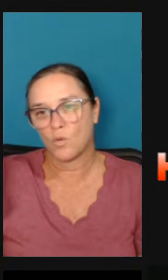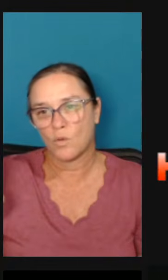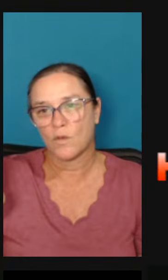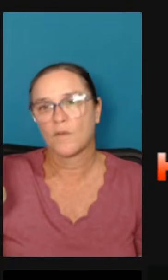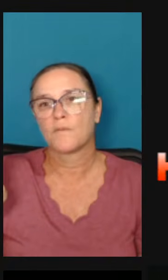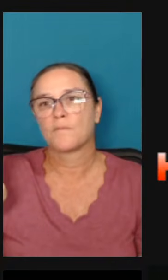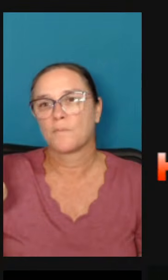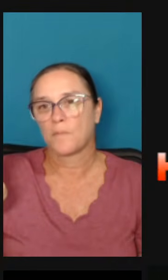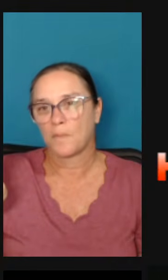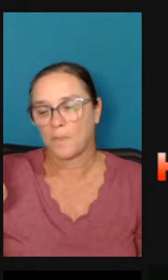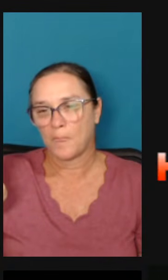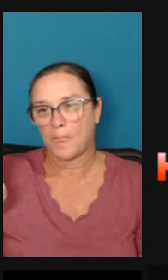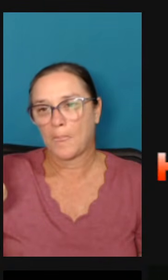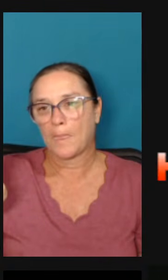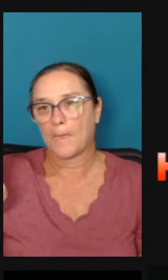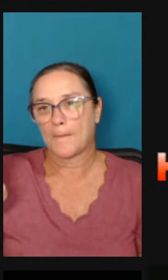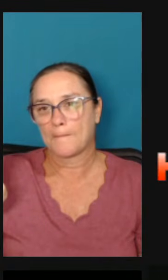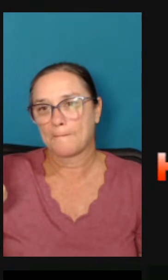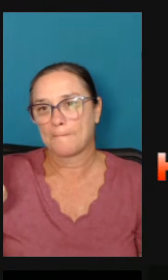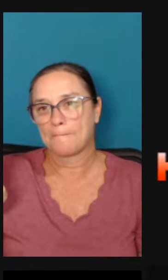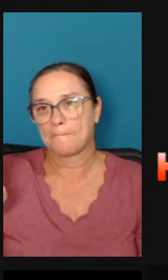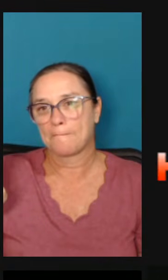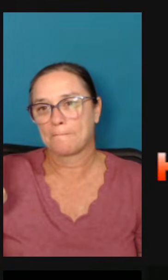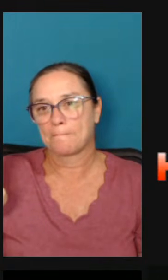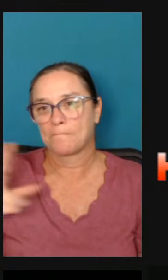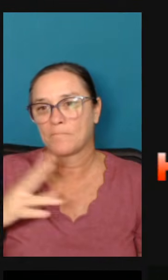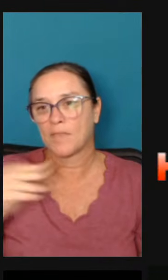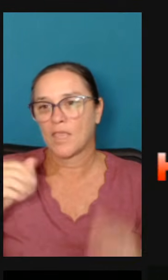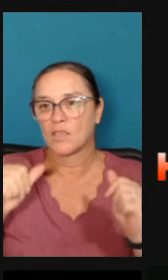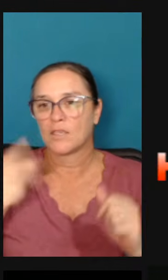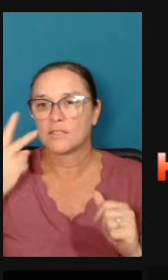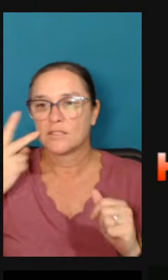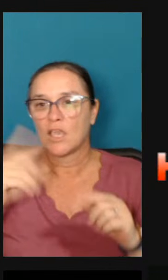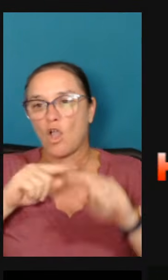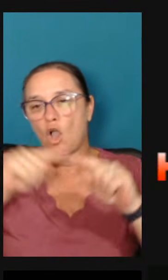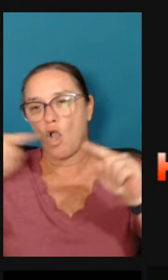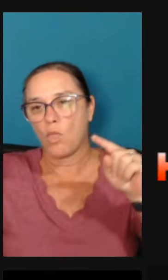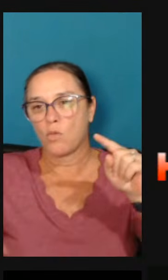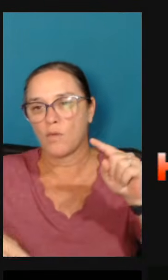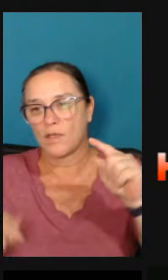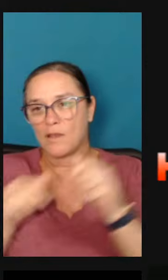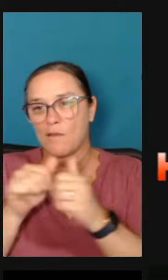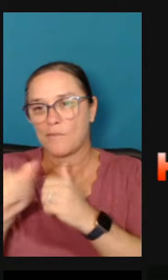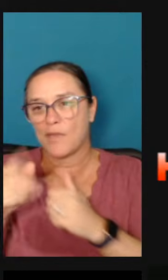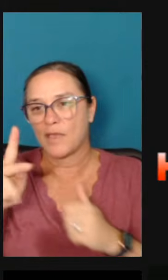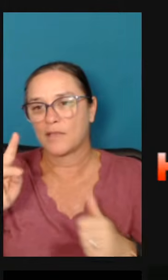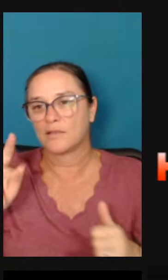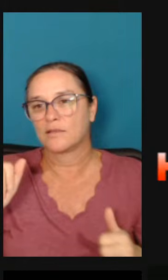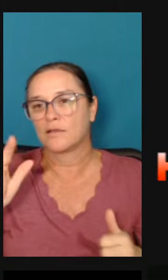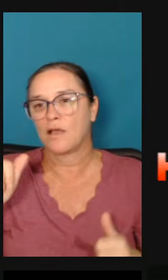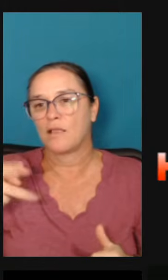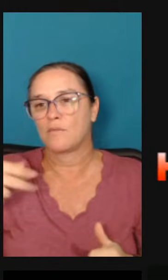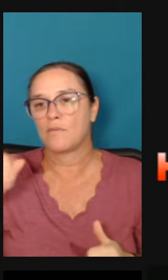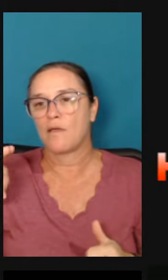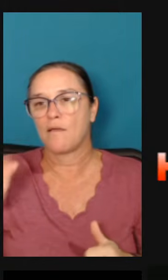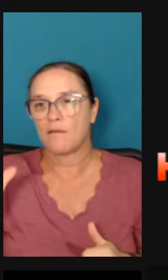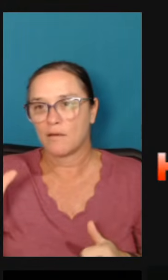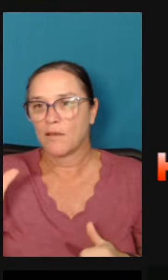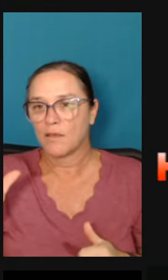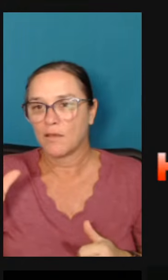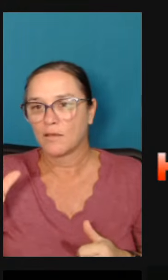up the Hamakua coast. And you can see all the way down past Kalapana, the edge of the national park down here to the